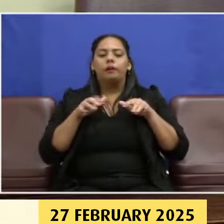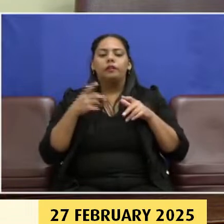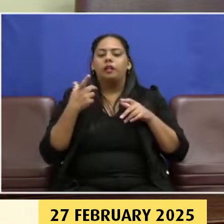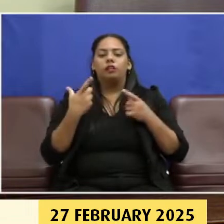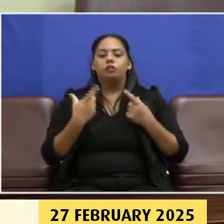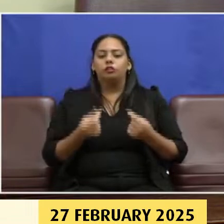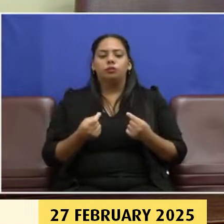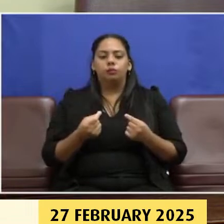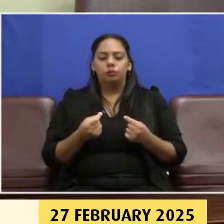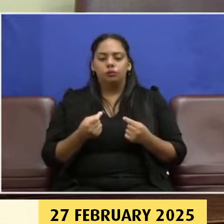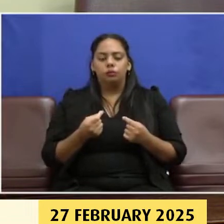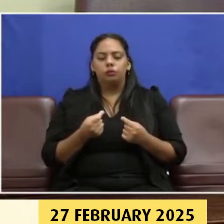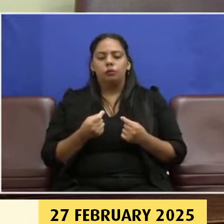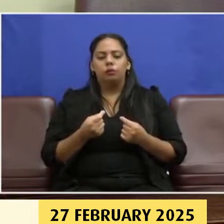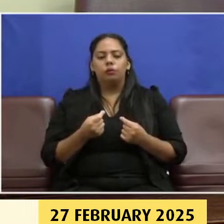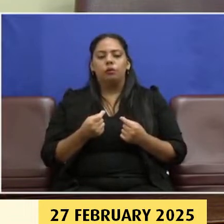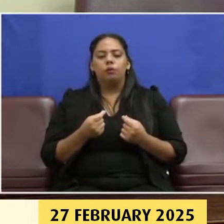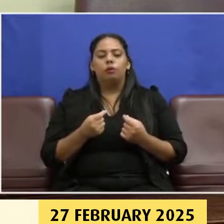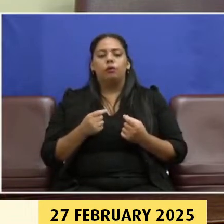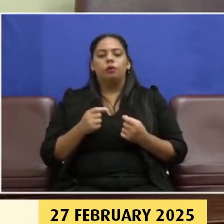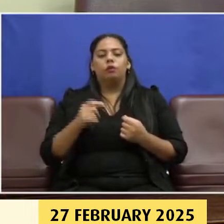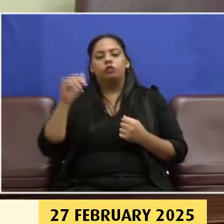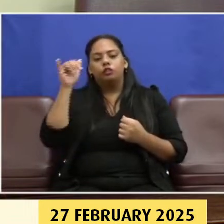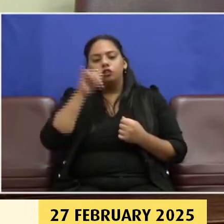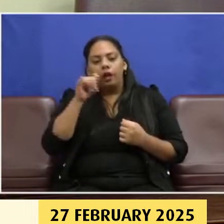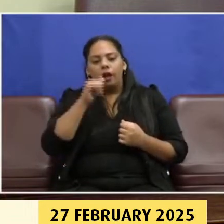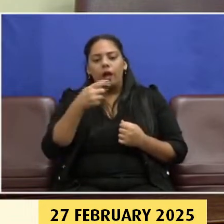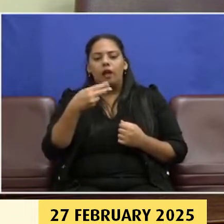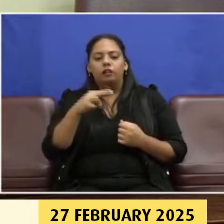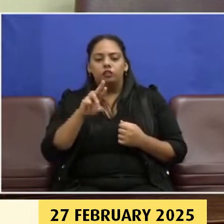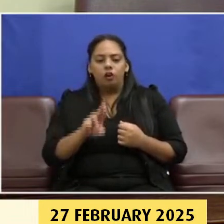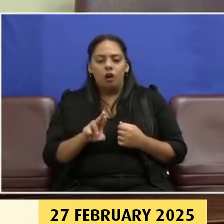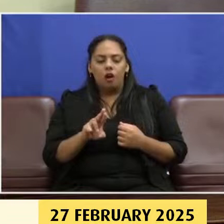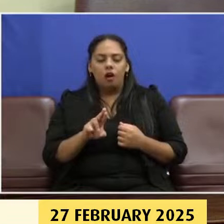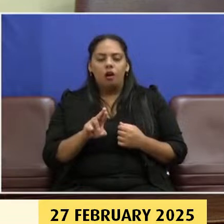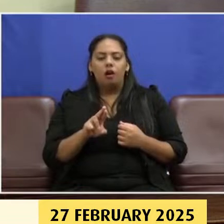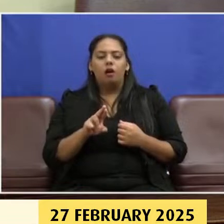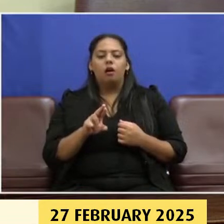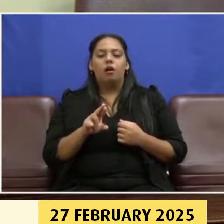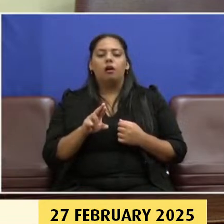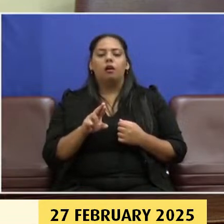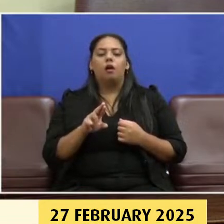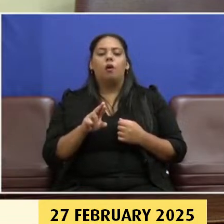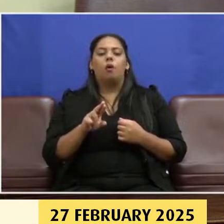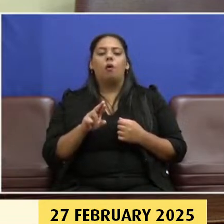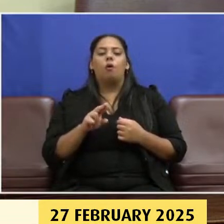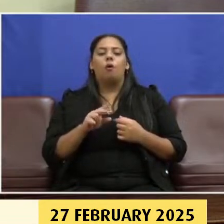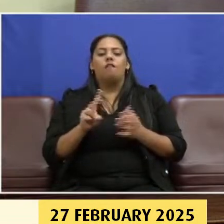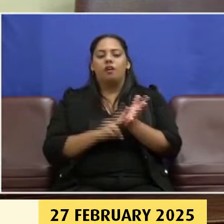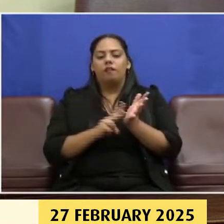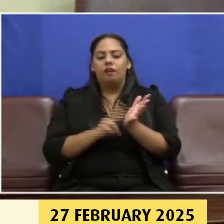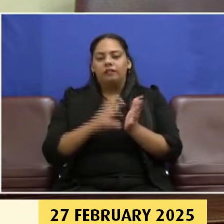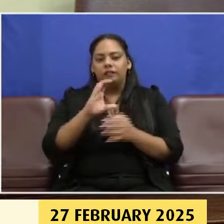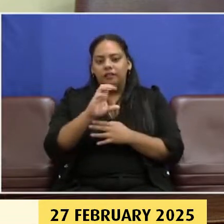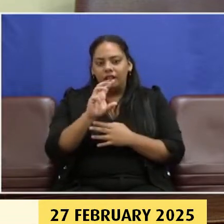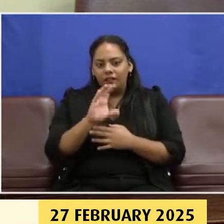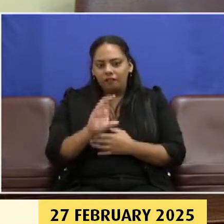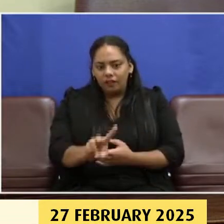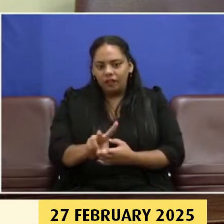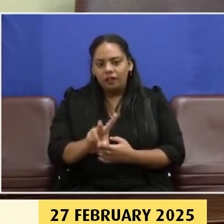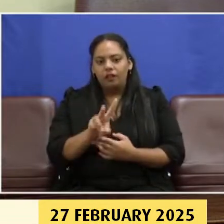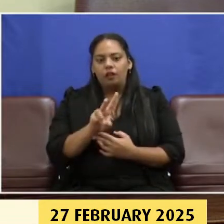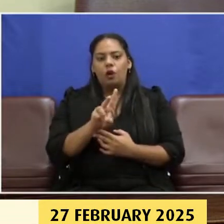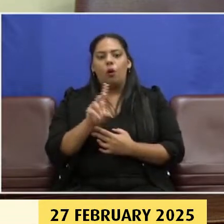due diligence in terms of checking HR or verifying CVs and